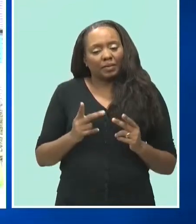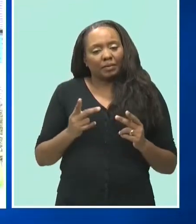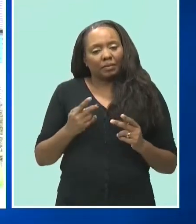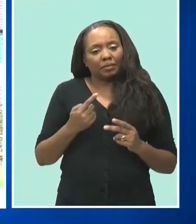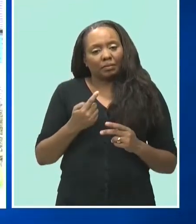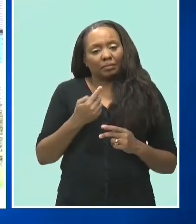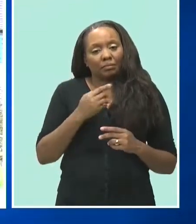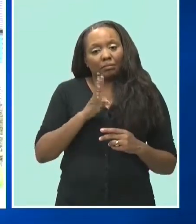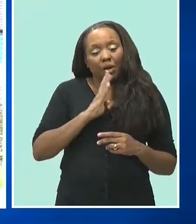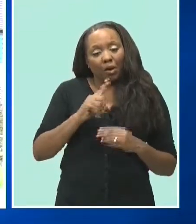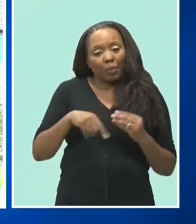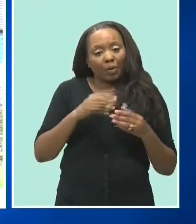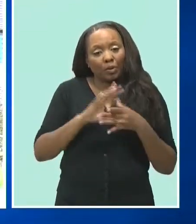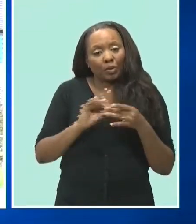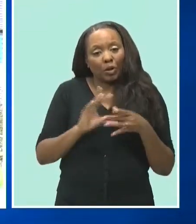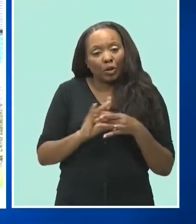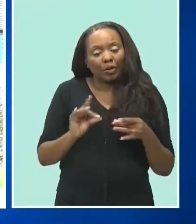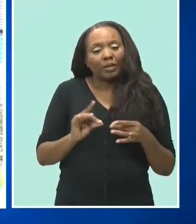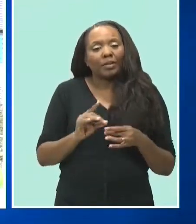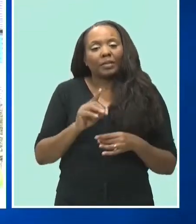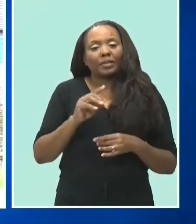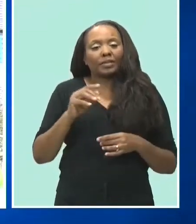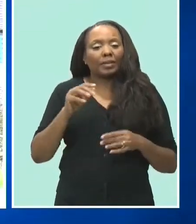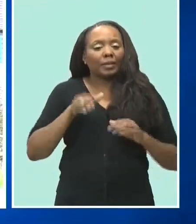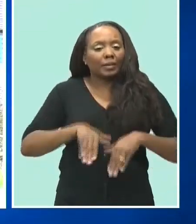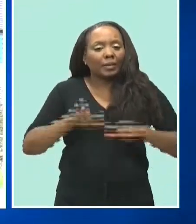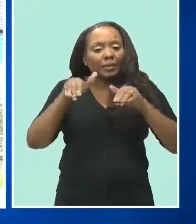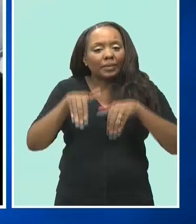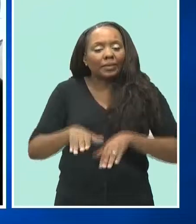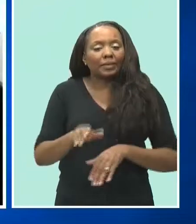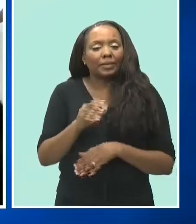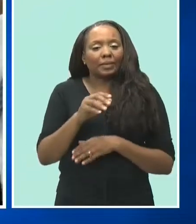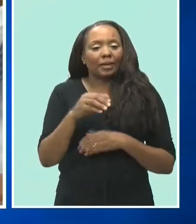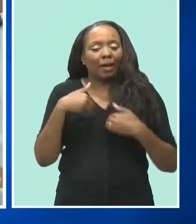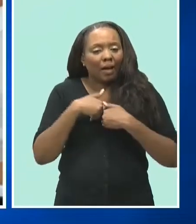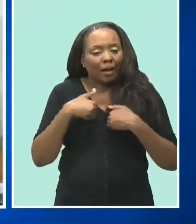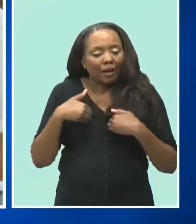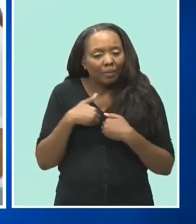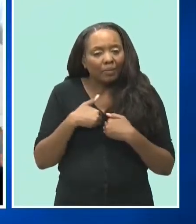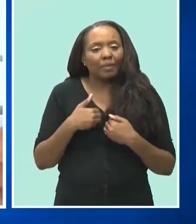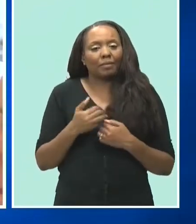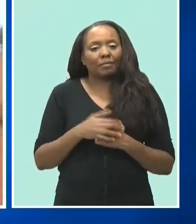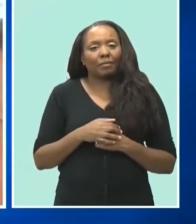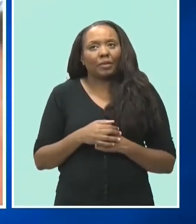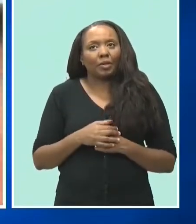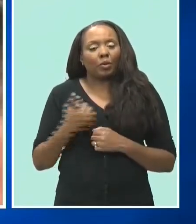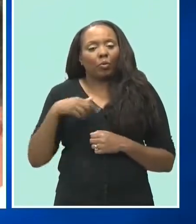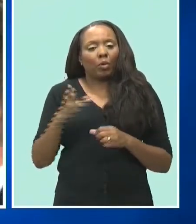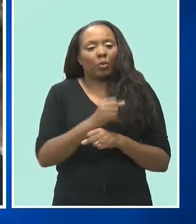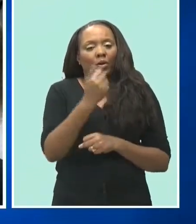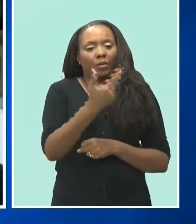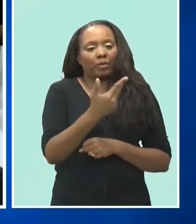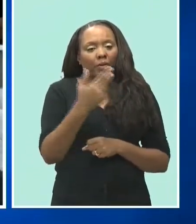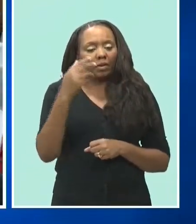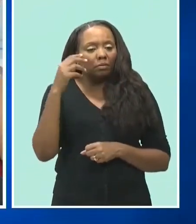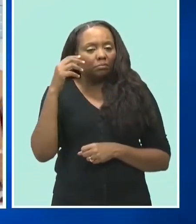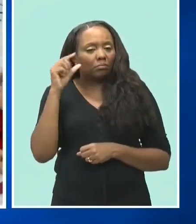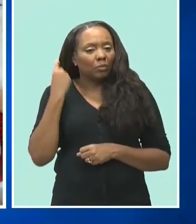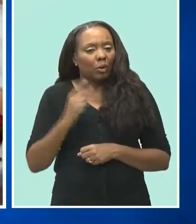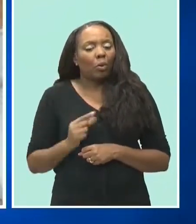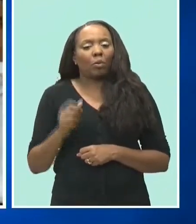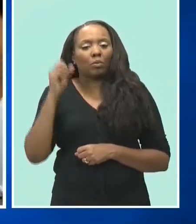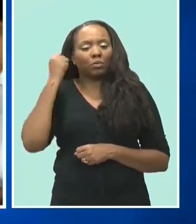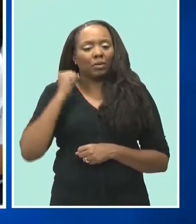global changes and how it's been negatively affecting the ocean. Barbados won 3 gold, 3 silver, and 6 bronze